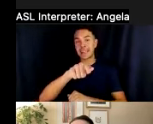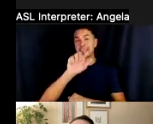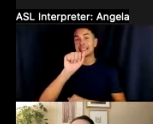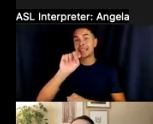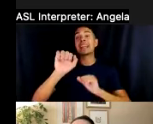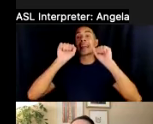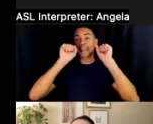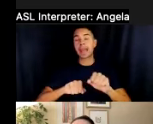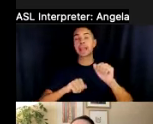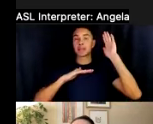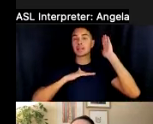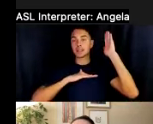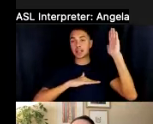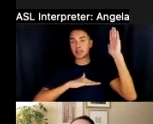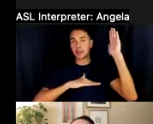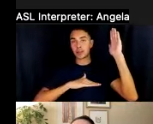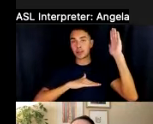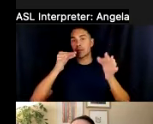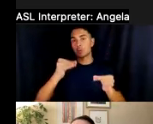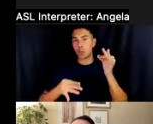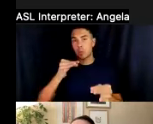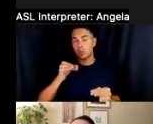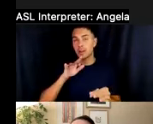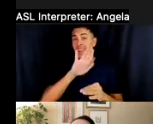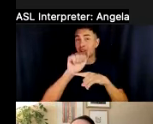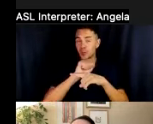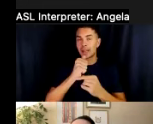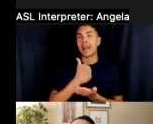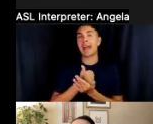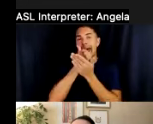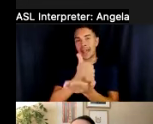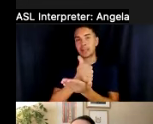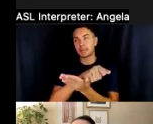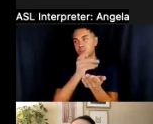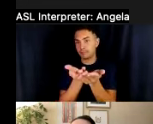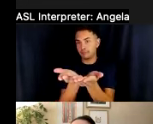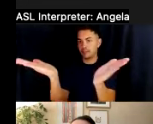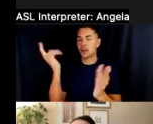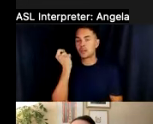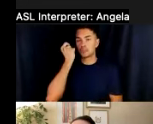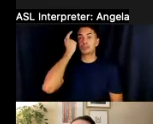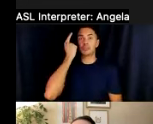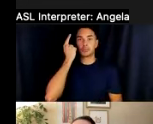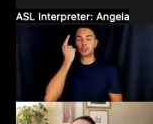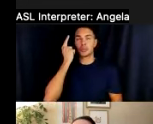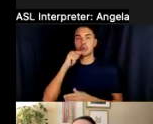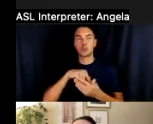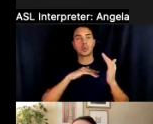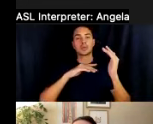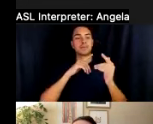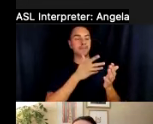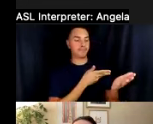sets. And so their training is to help them be able to testify clearly